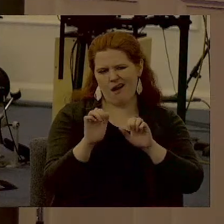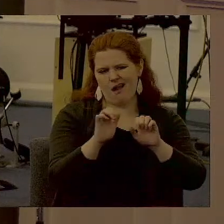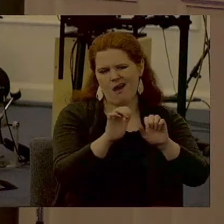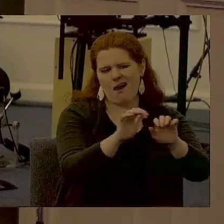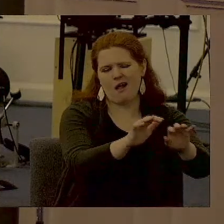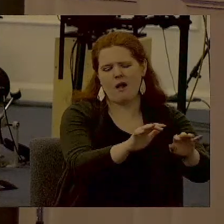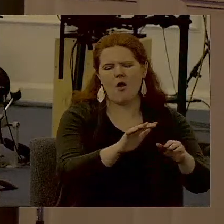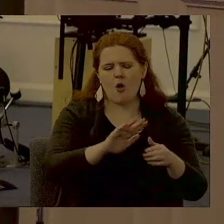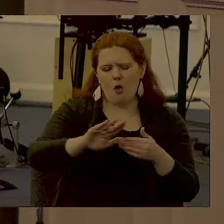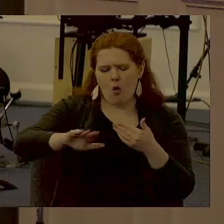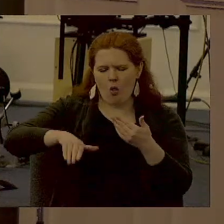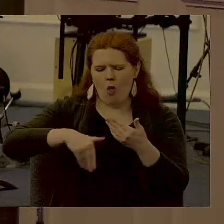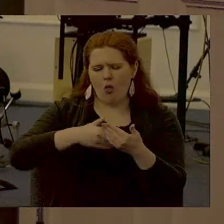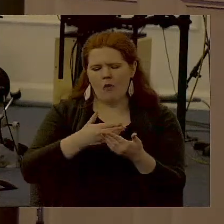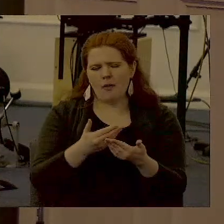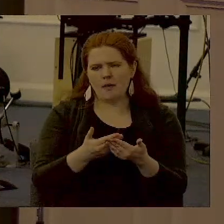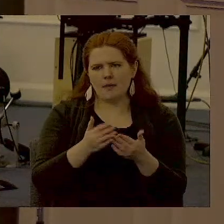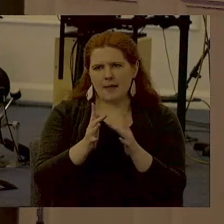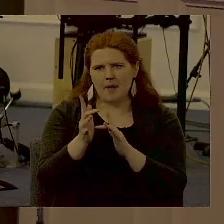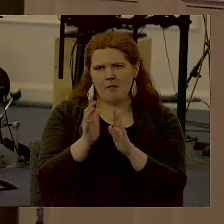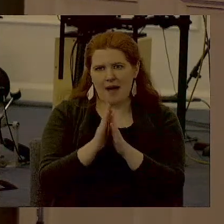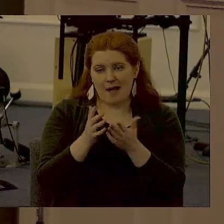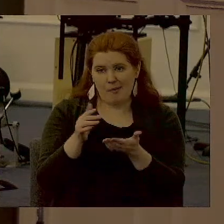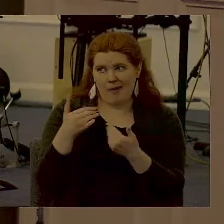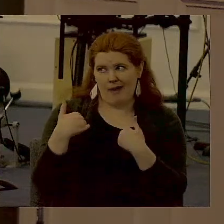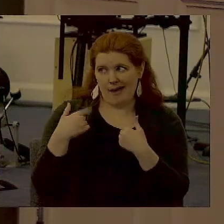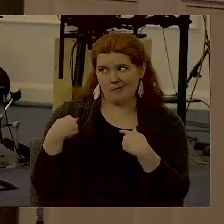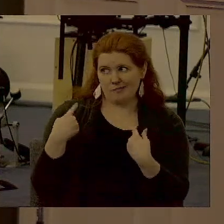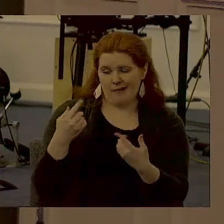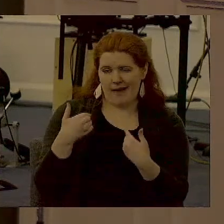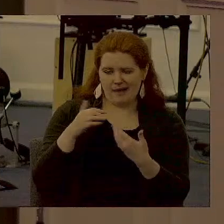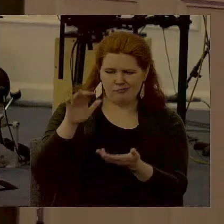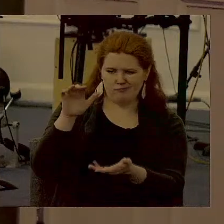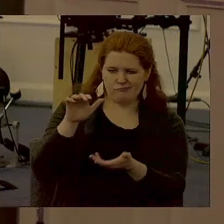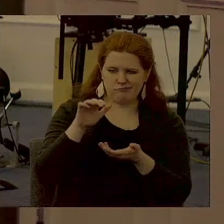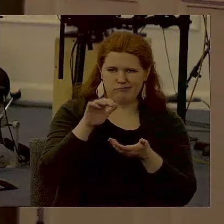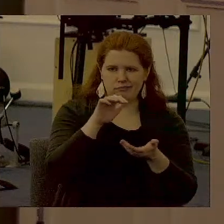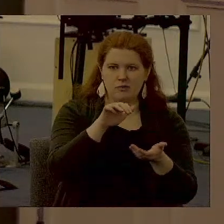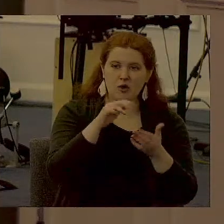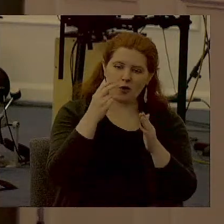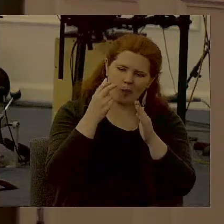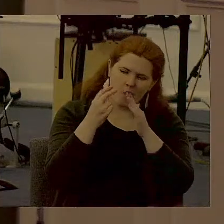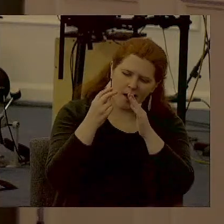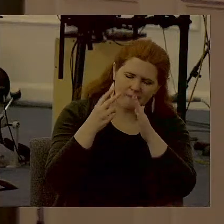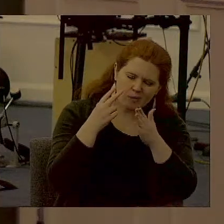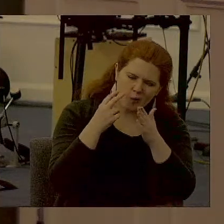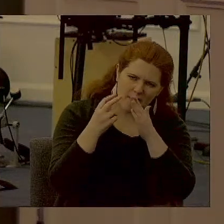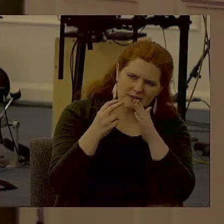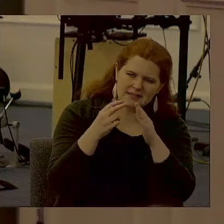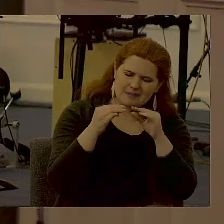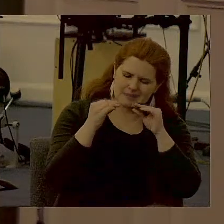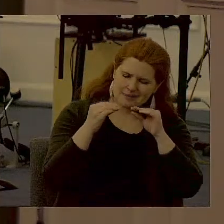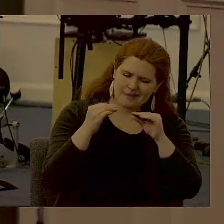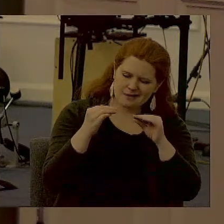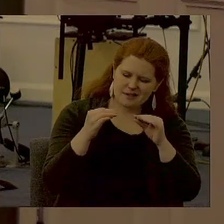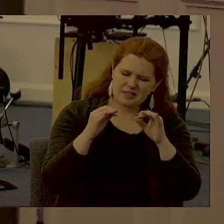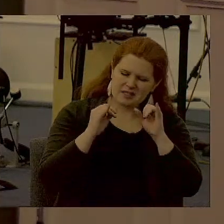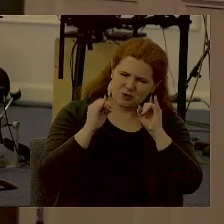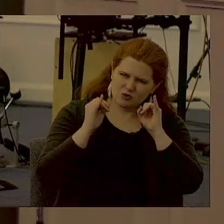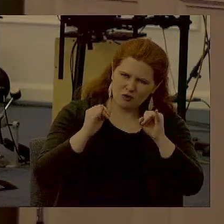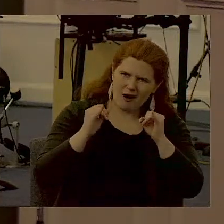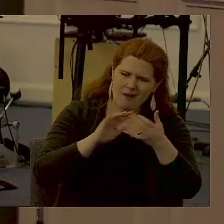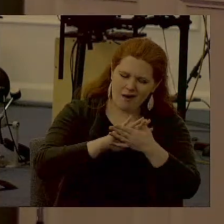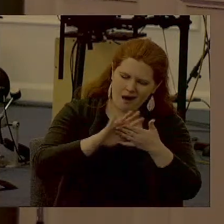them all of the Bible that they had at that point. All of the prophecies, all of the teaching, all of the